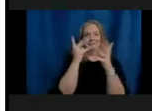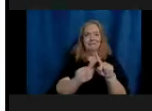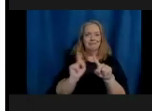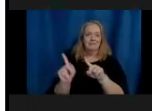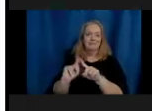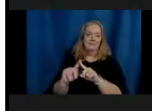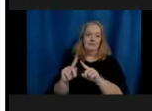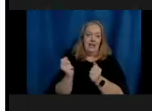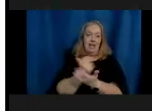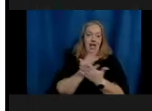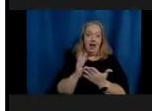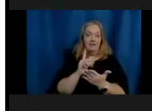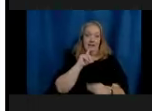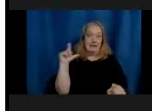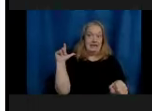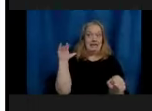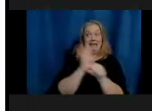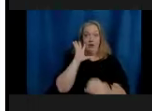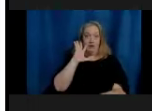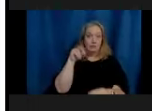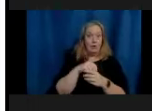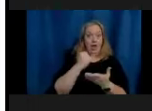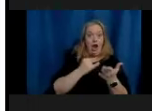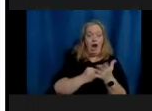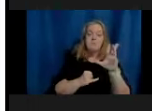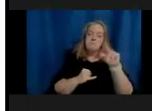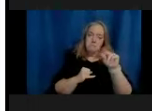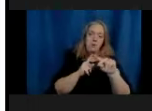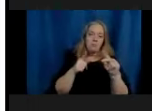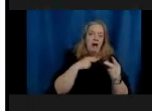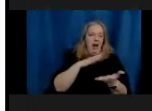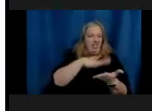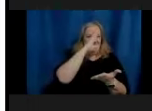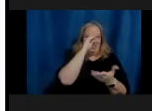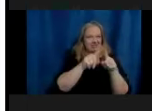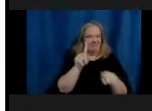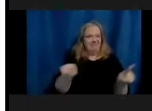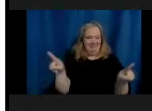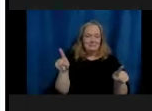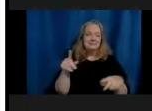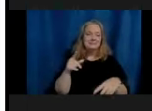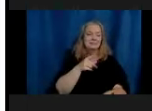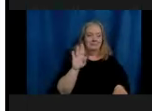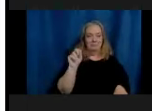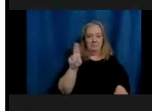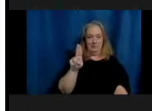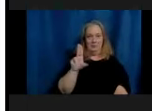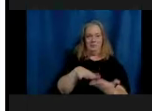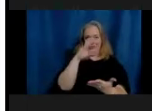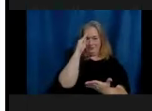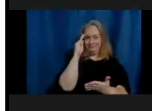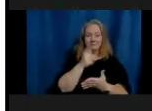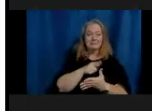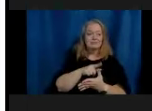was guaranteed to make it into an artwork, but I did at least learn some things. So this is some of the stuff I found at Boise State. I found